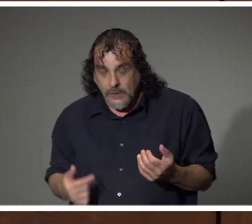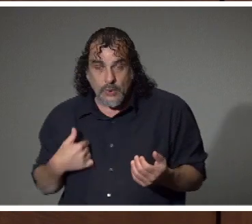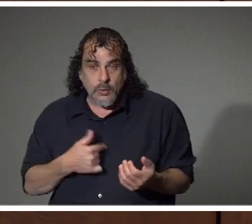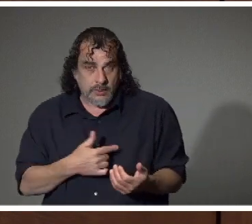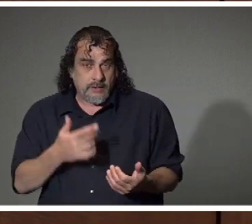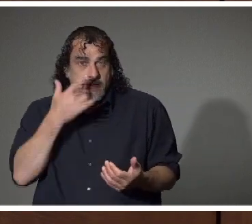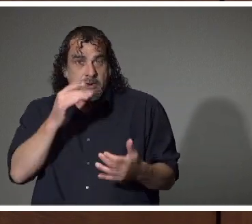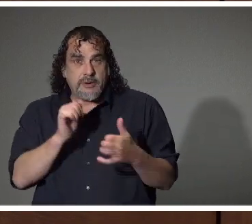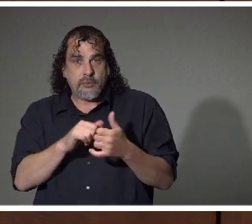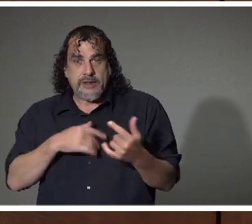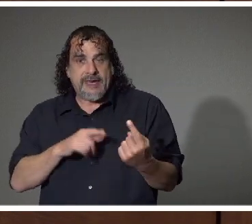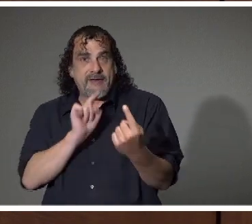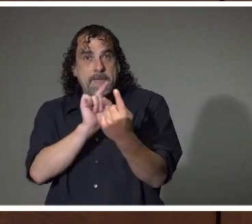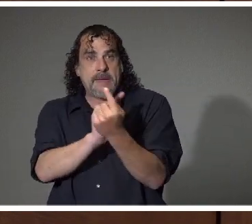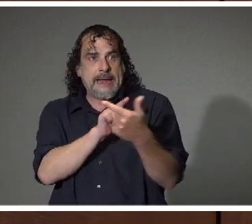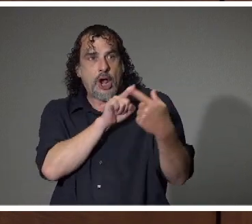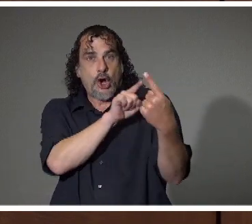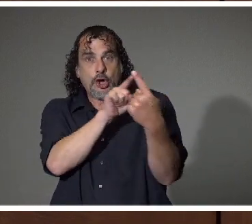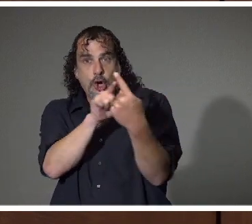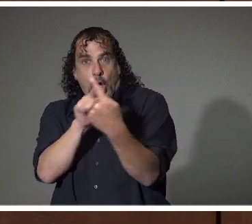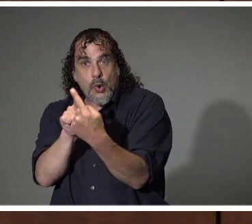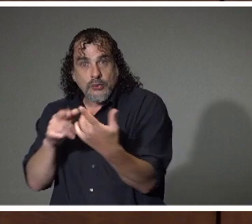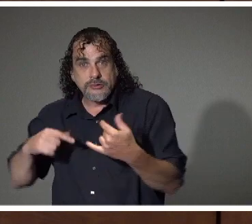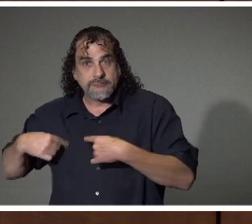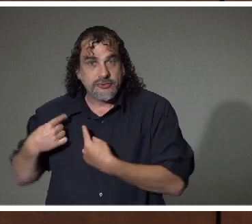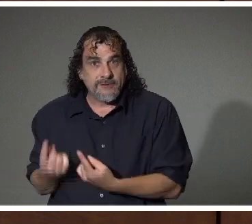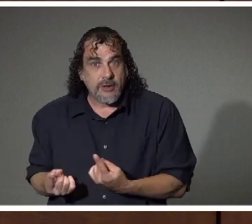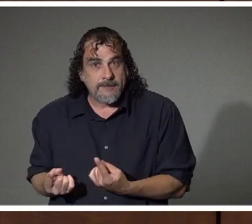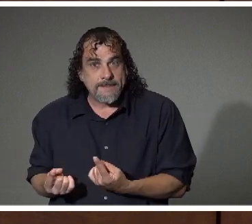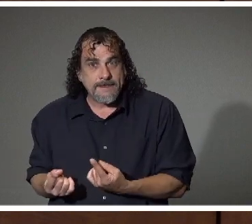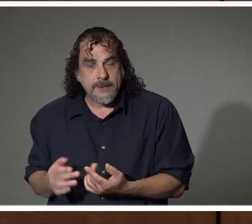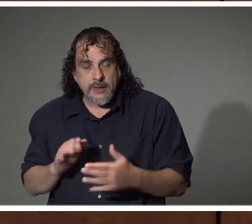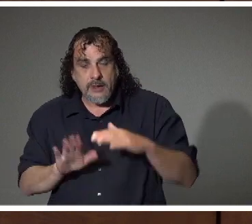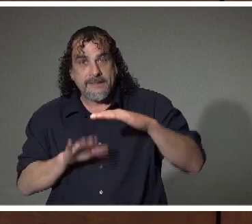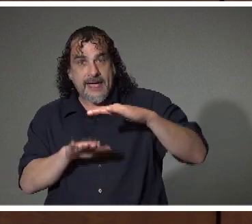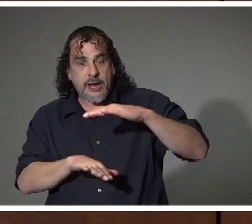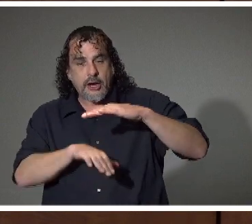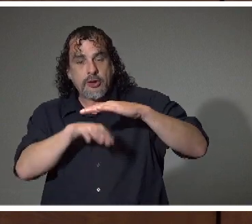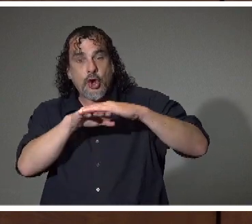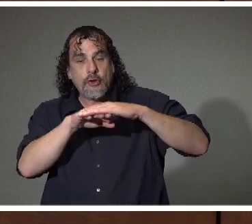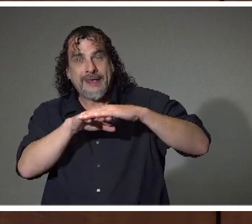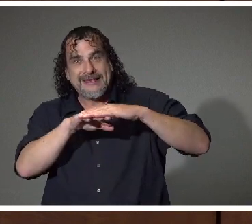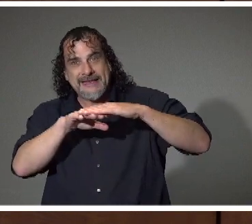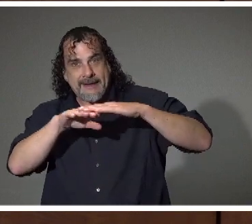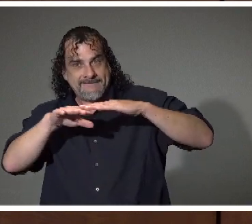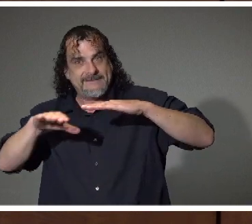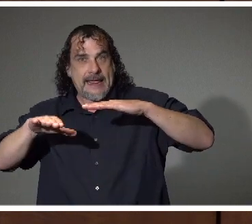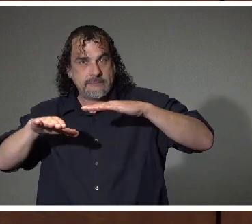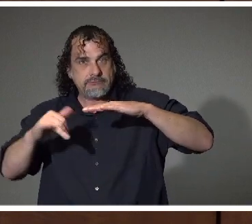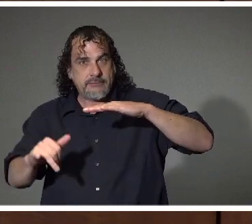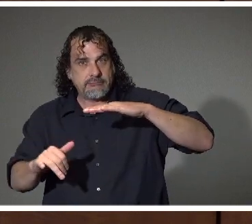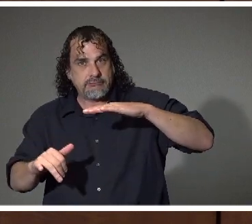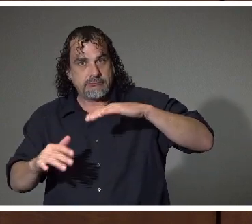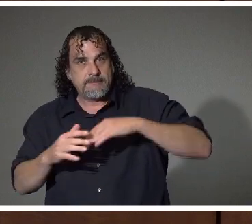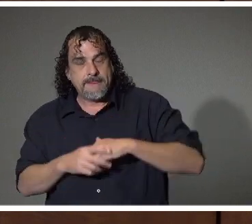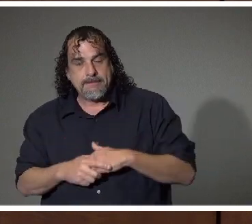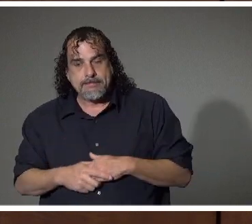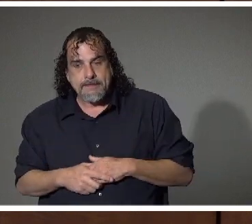meet some of our objectives. At this time, it does appear that the curve is significantly flattened in a way that